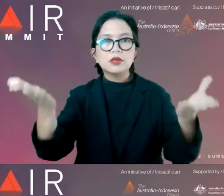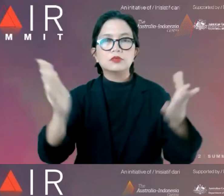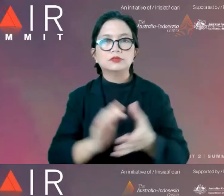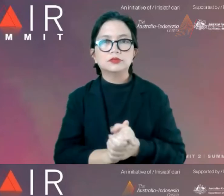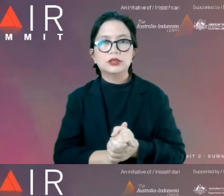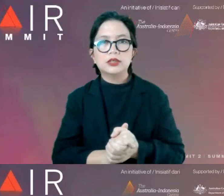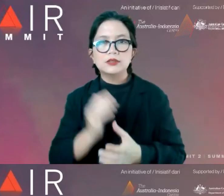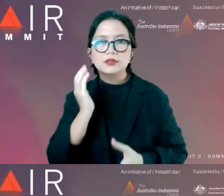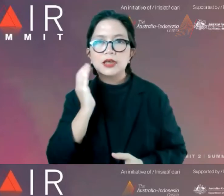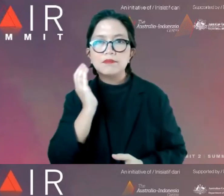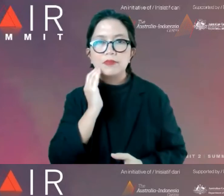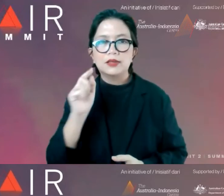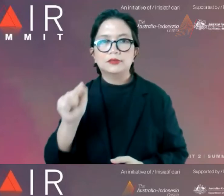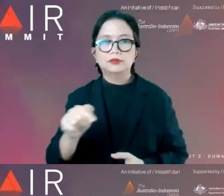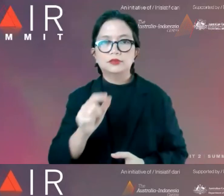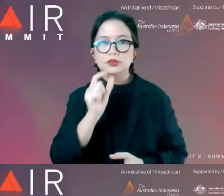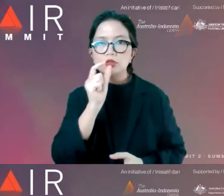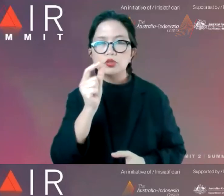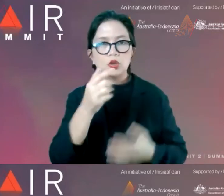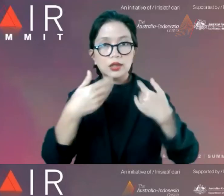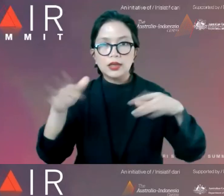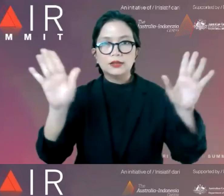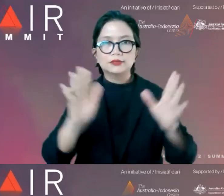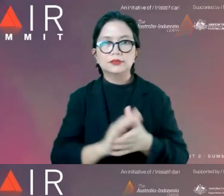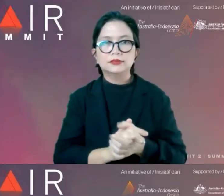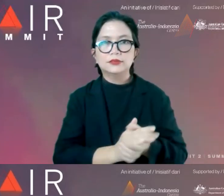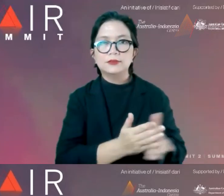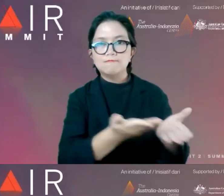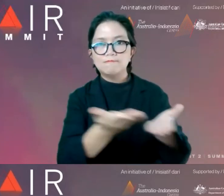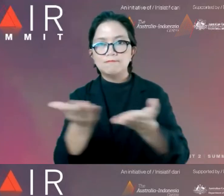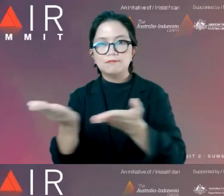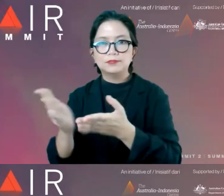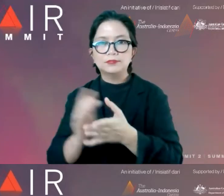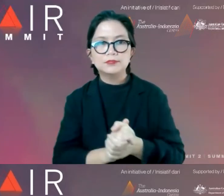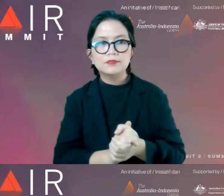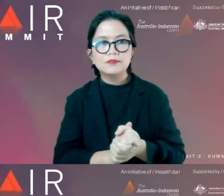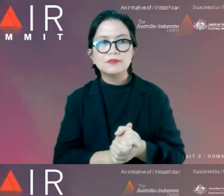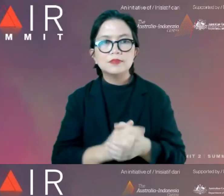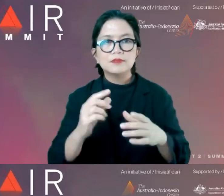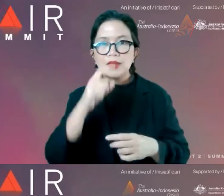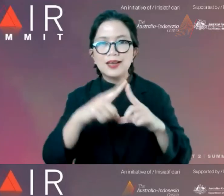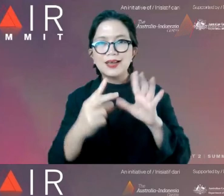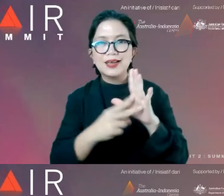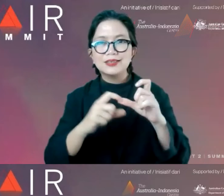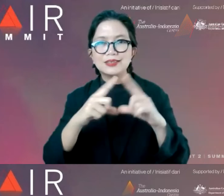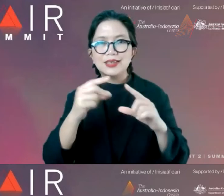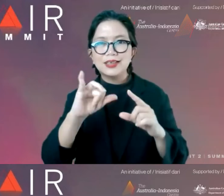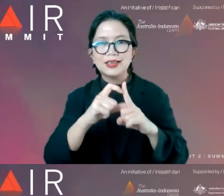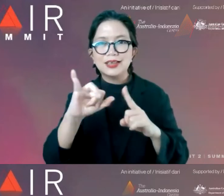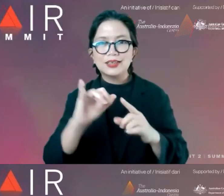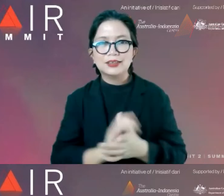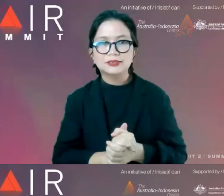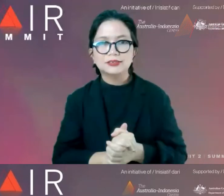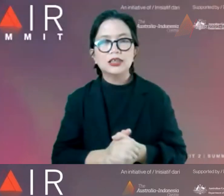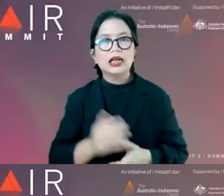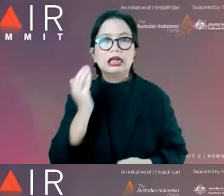Yeah. Thanks, Simon. Very easy to lose. I think that's a good point. Yes, Ansariadi. Simon, we